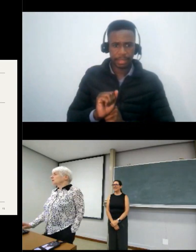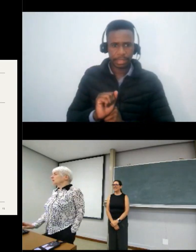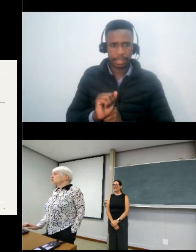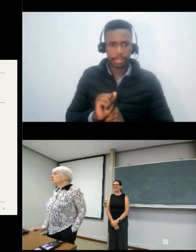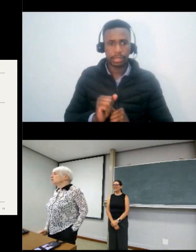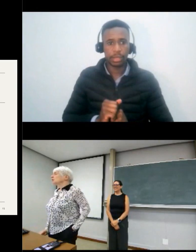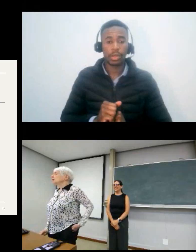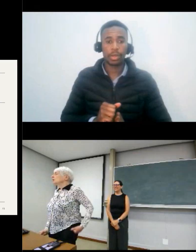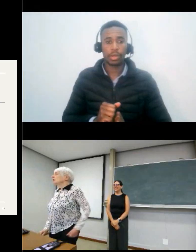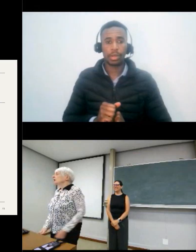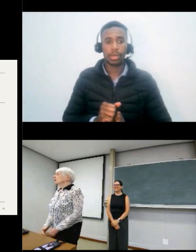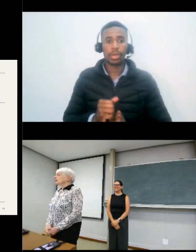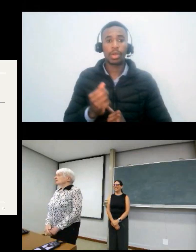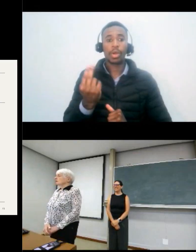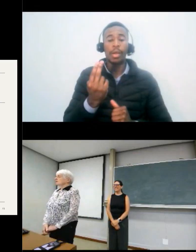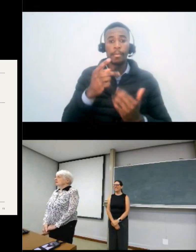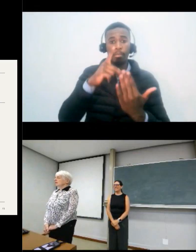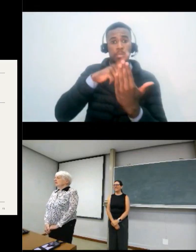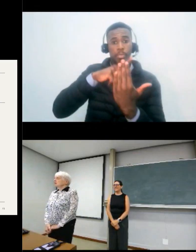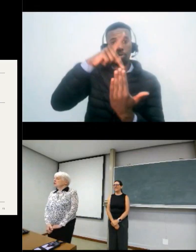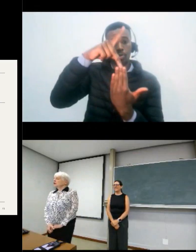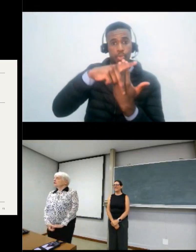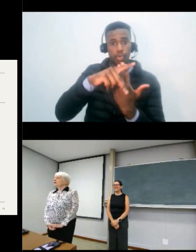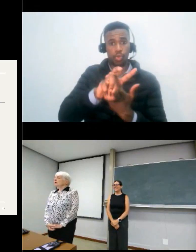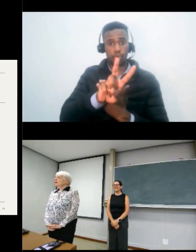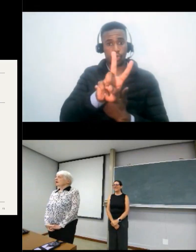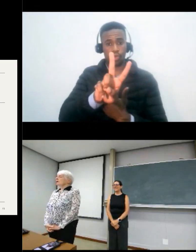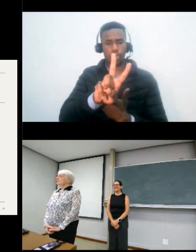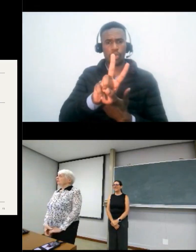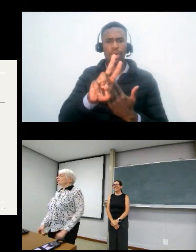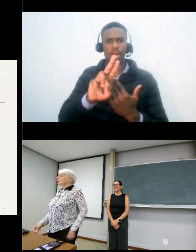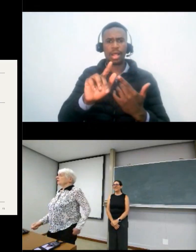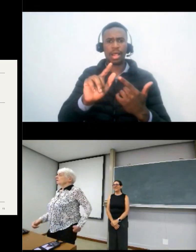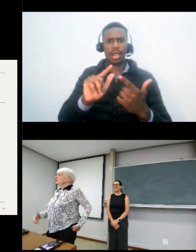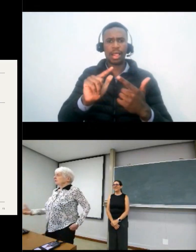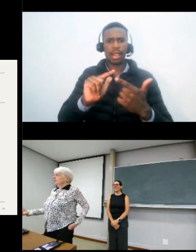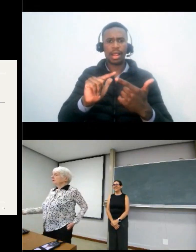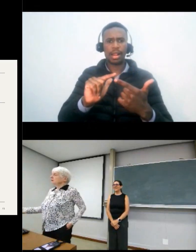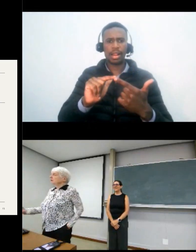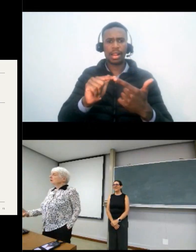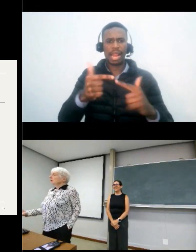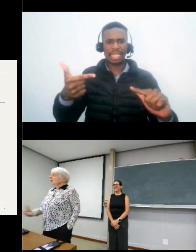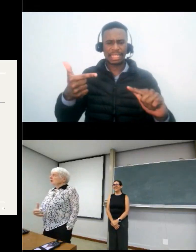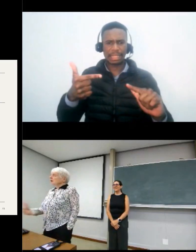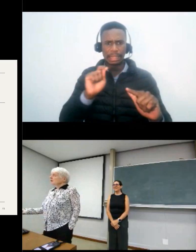Of course, project 2, lexical variation,